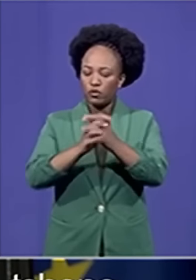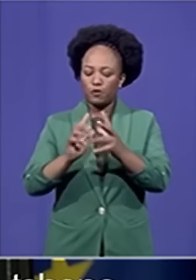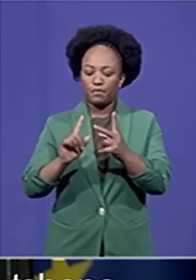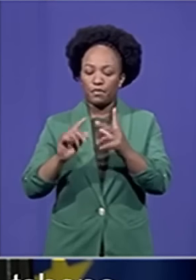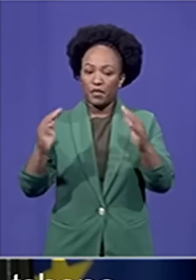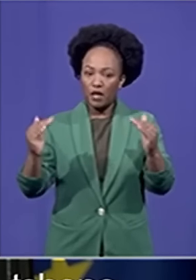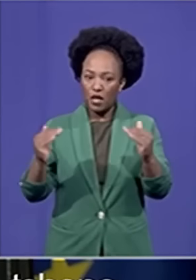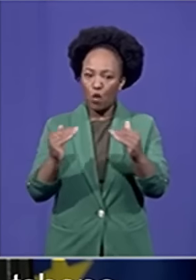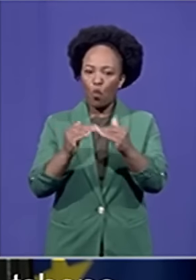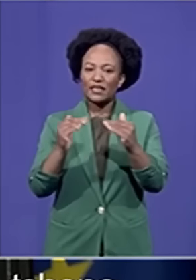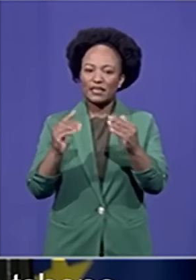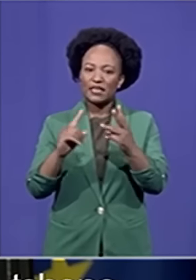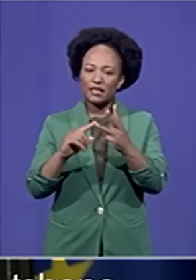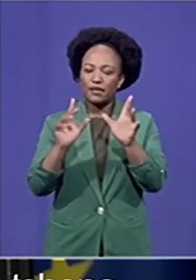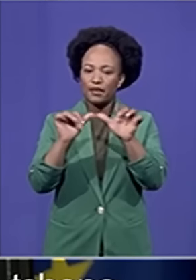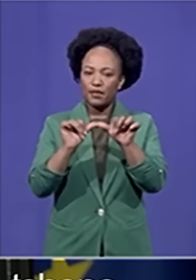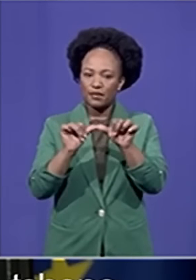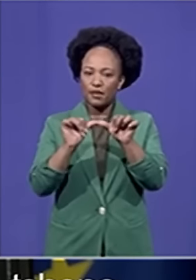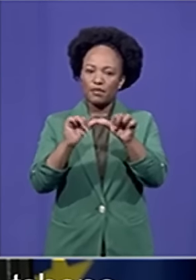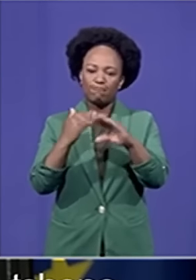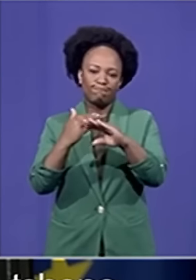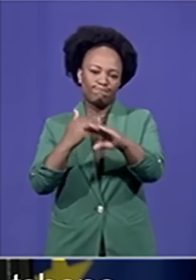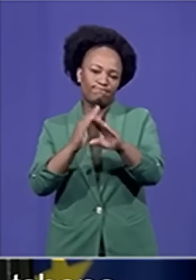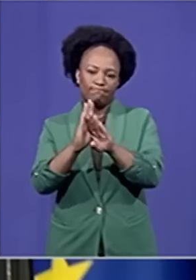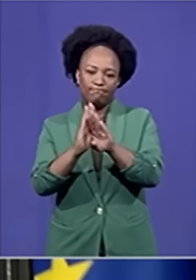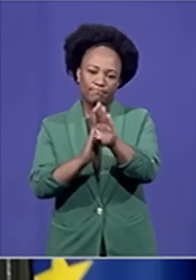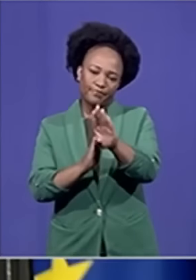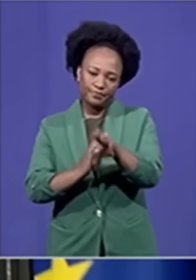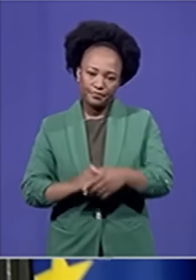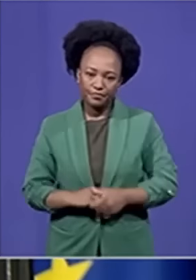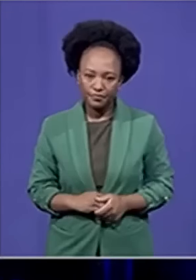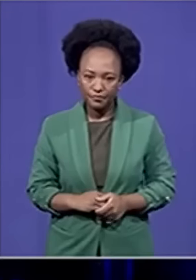equality, and sustainable development.